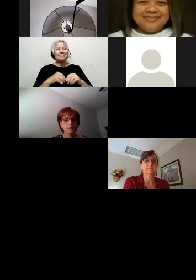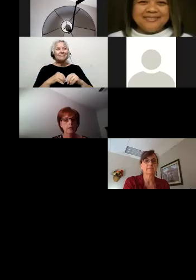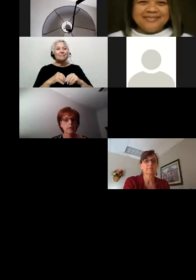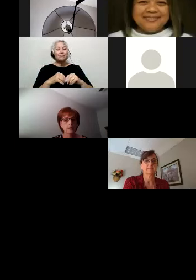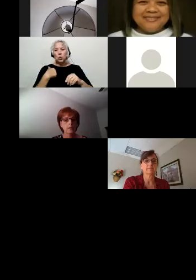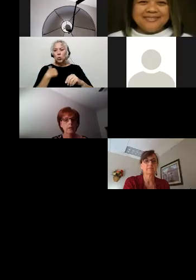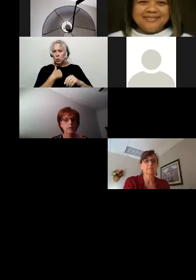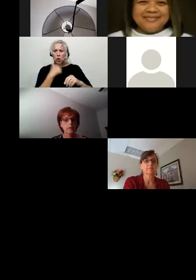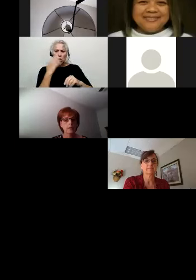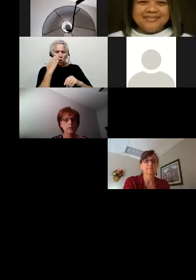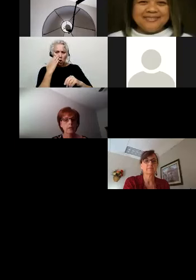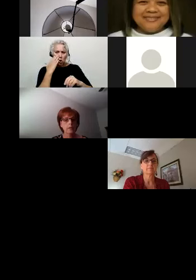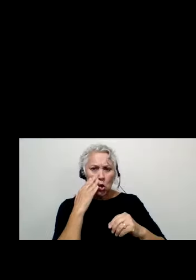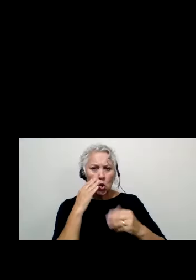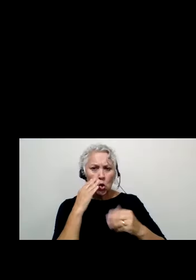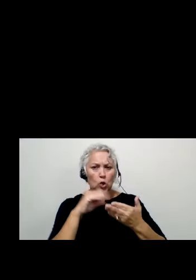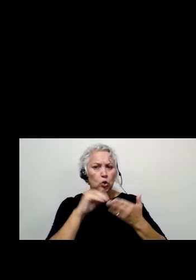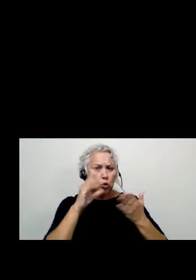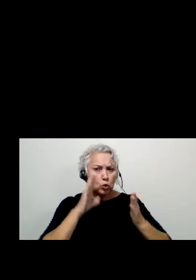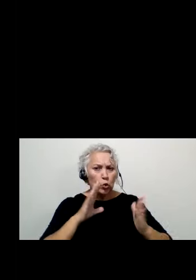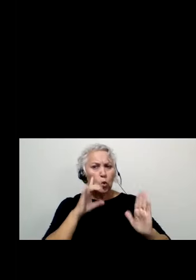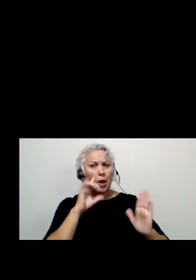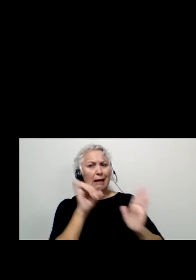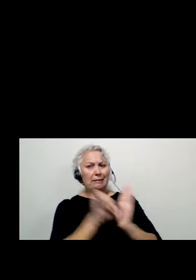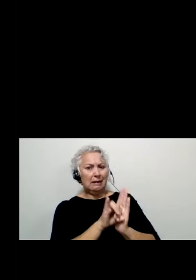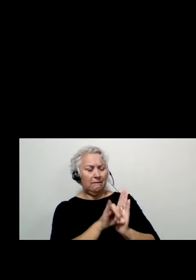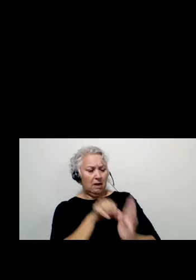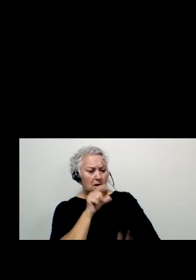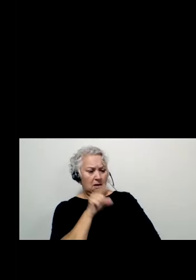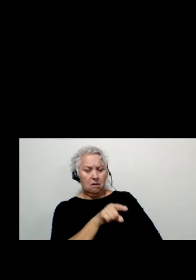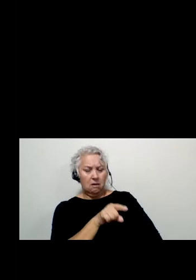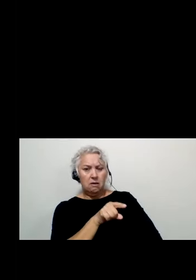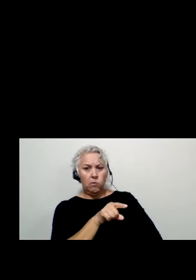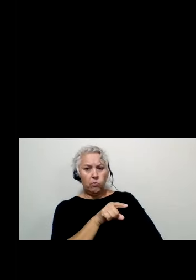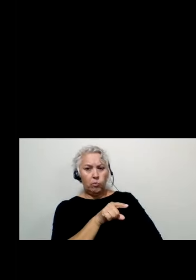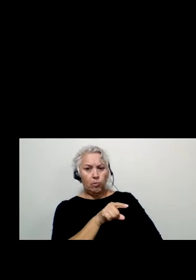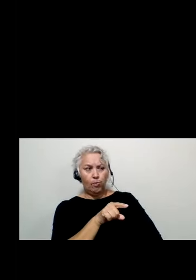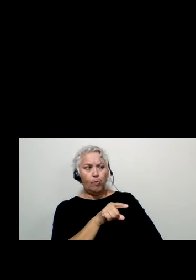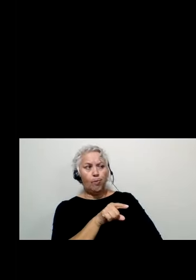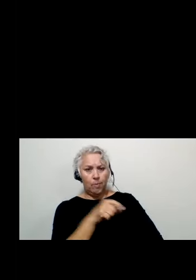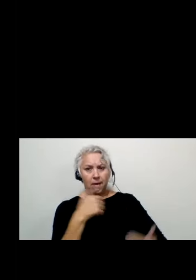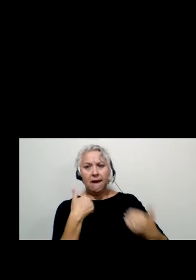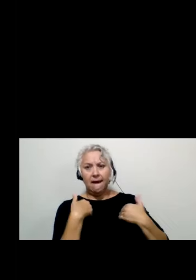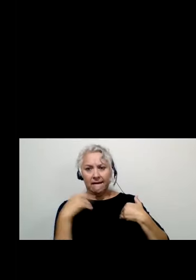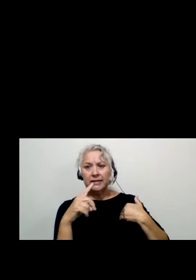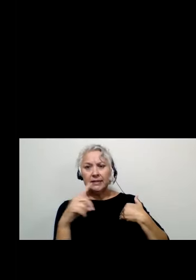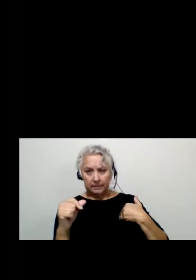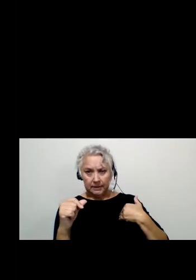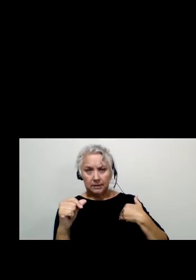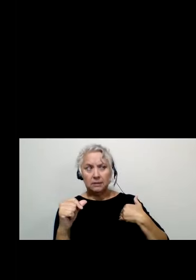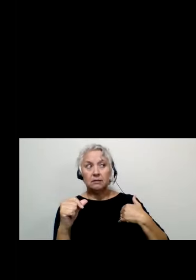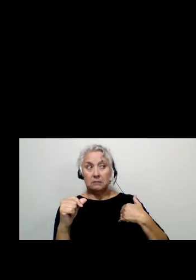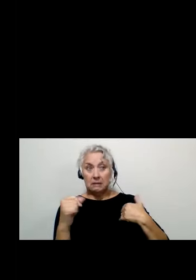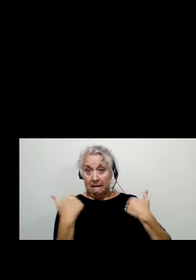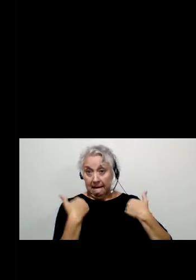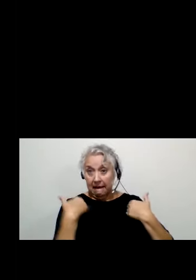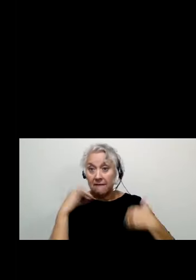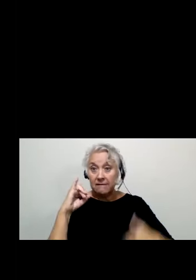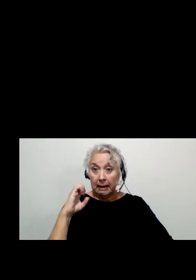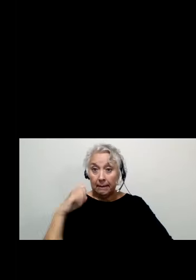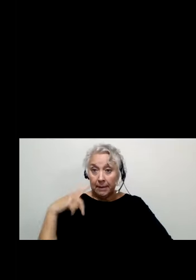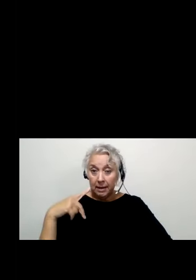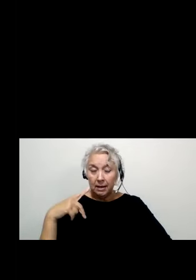we know we have students that are identified with disabilities that are on IEPs, but I feel like